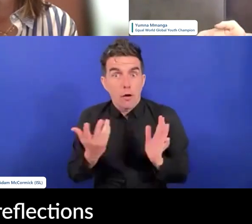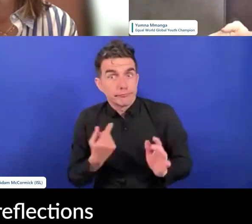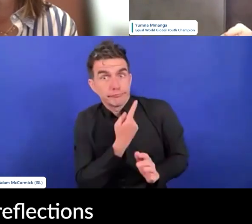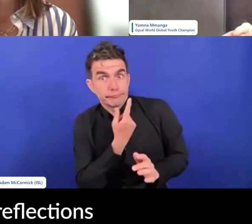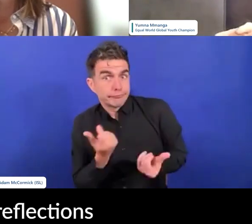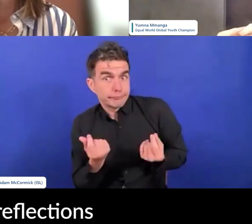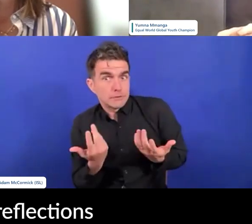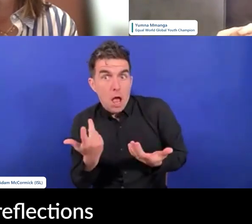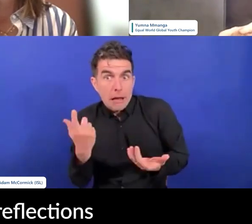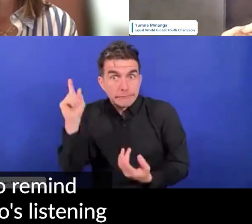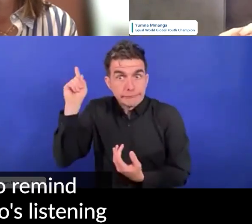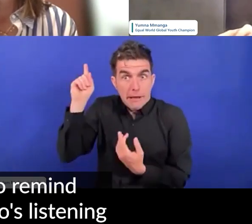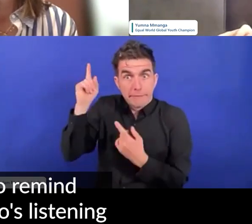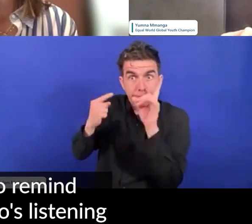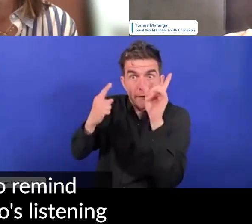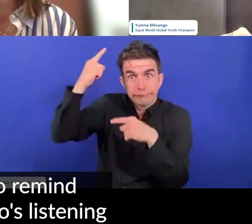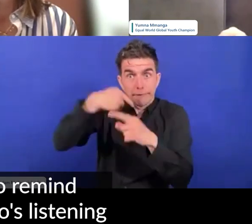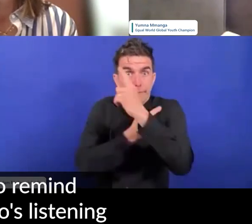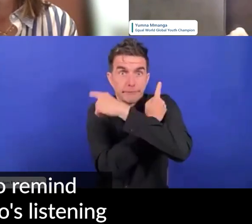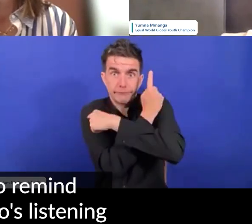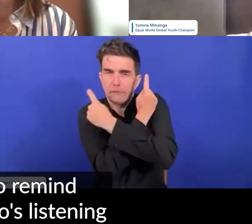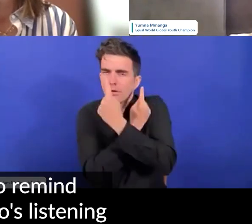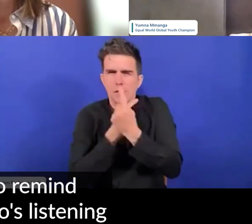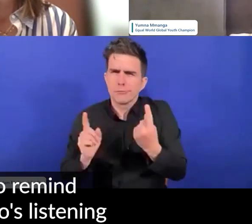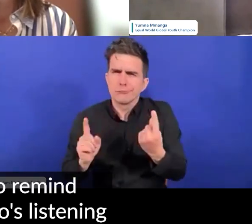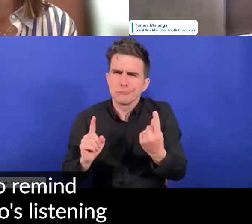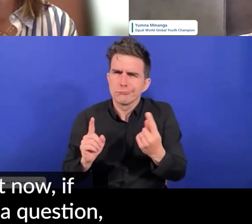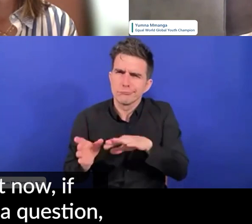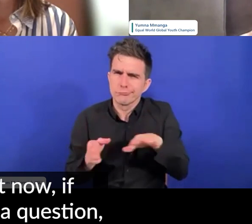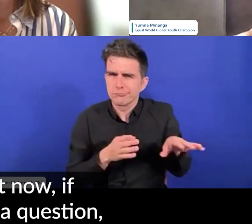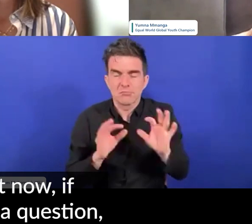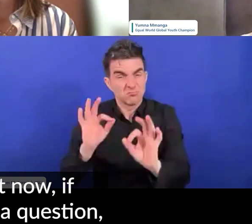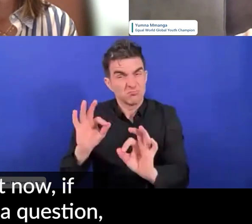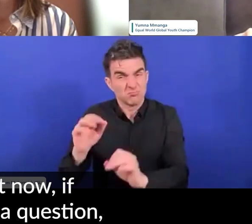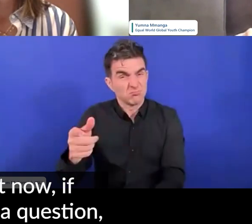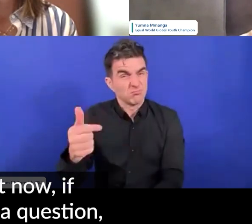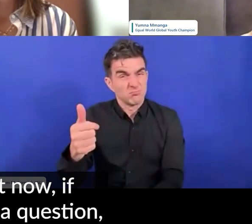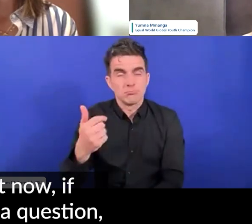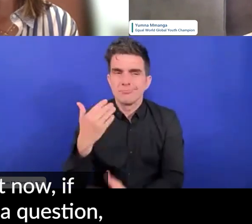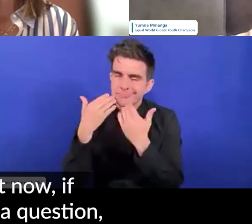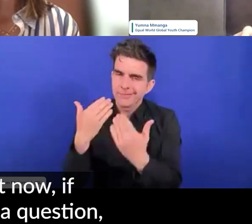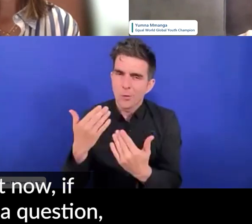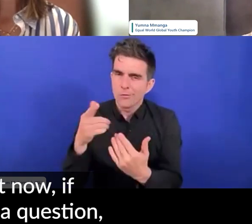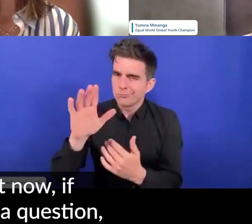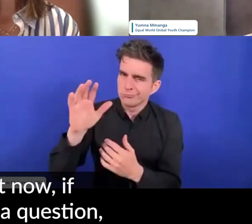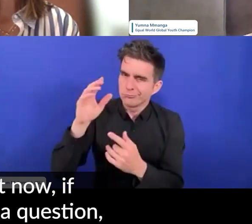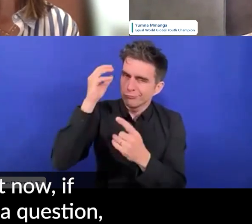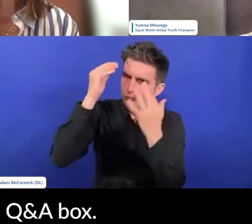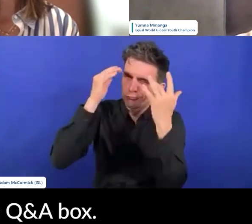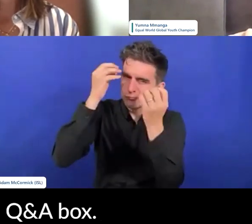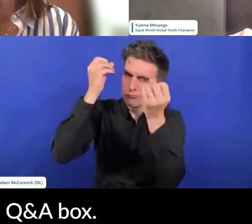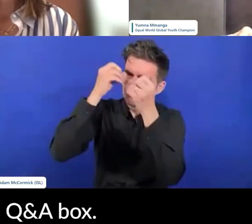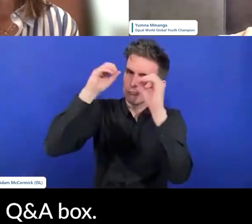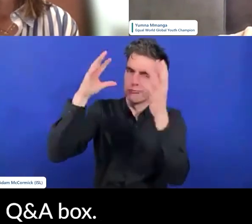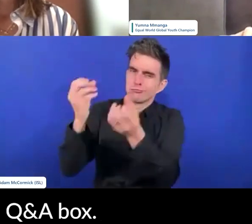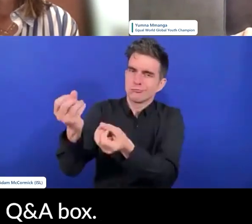your initial reflections. And just to remind everyone who's listening to us right now, if you do have a question, pop